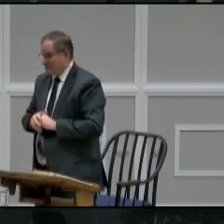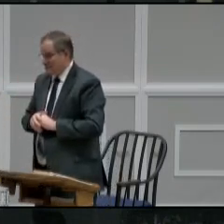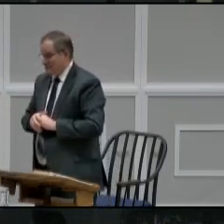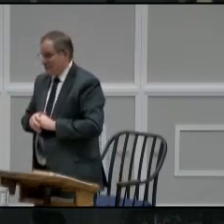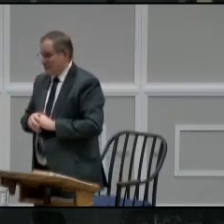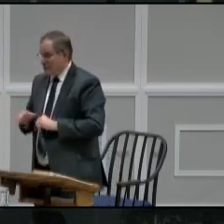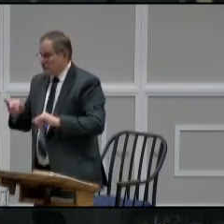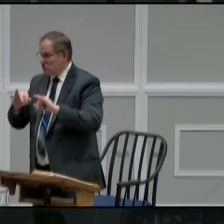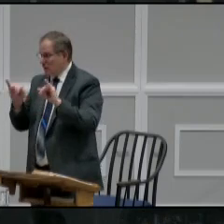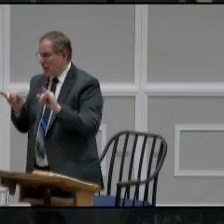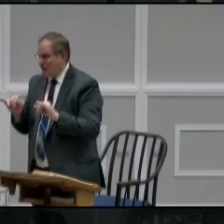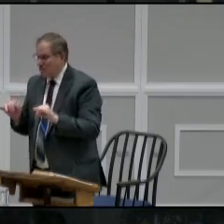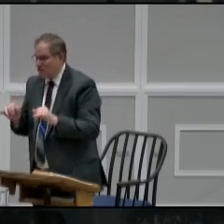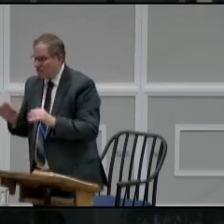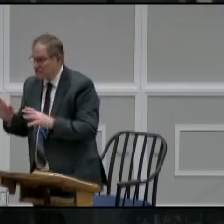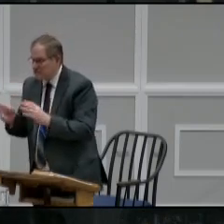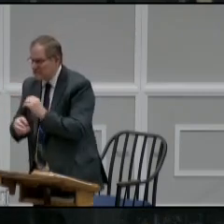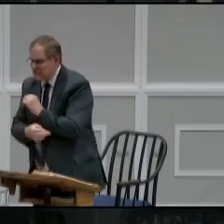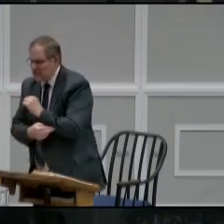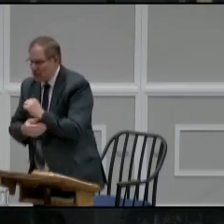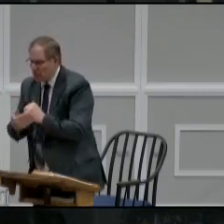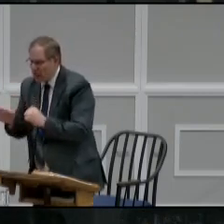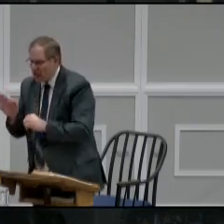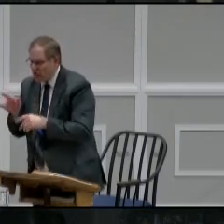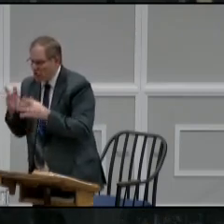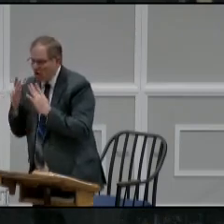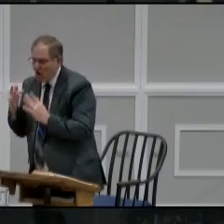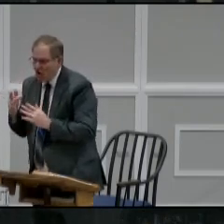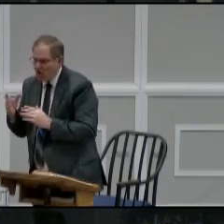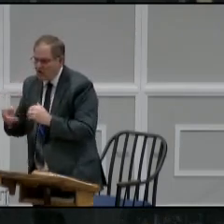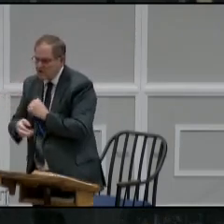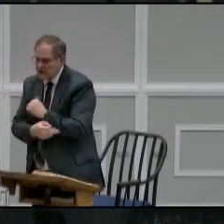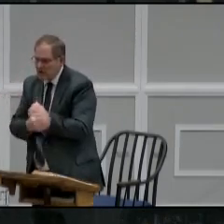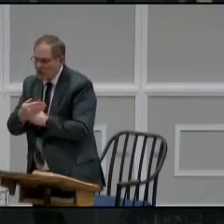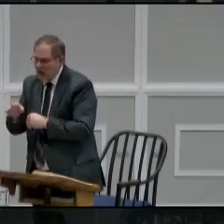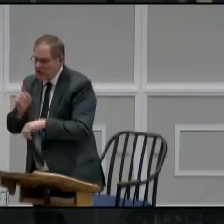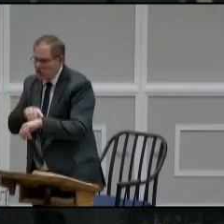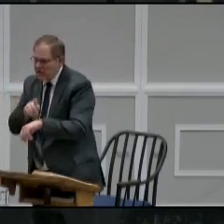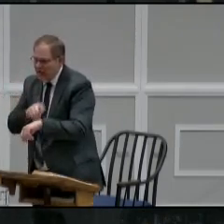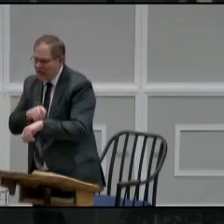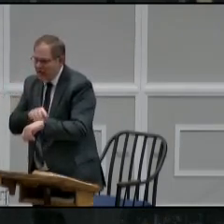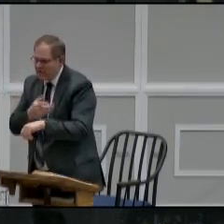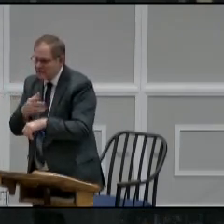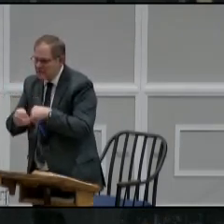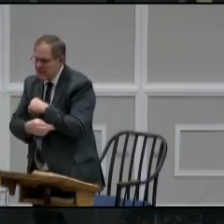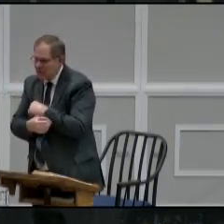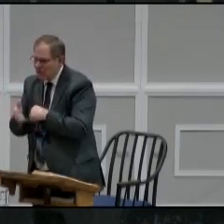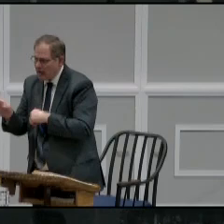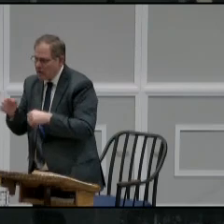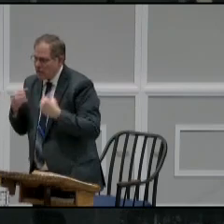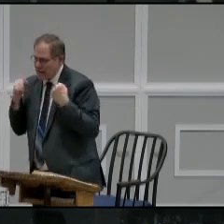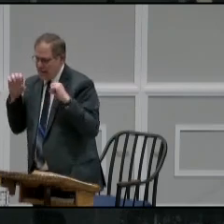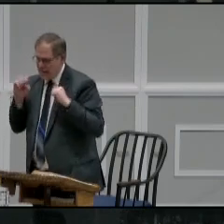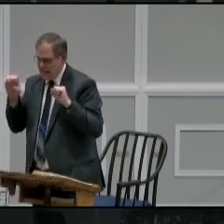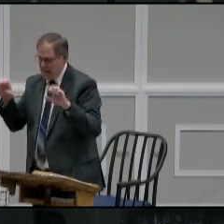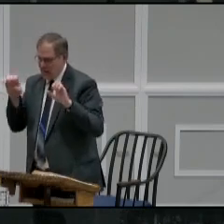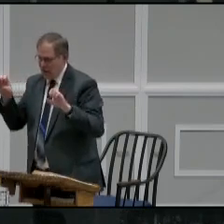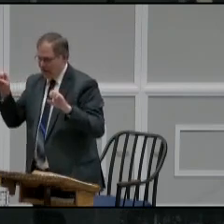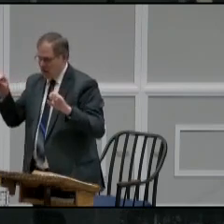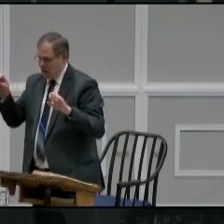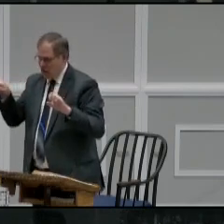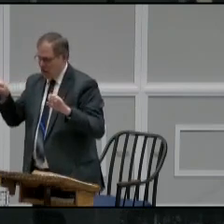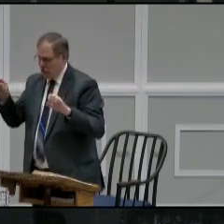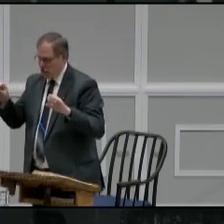to steal away our heart, steal away our time, steal away our energy, steal